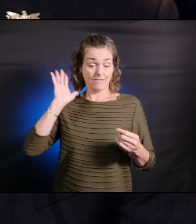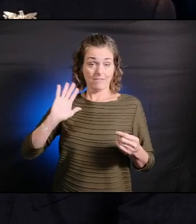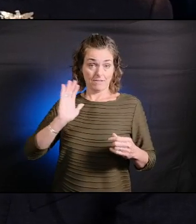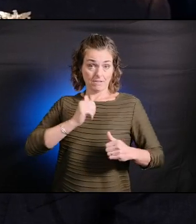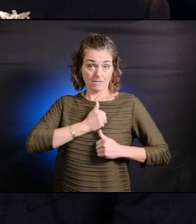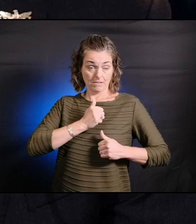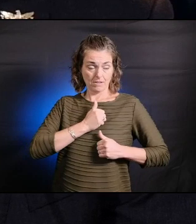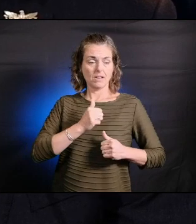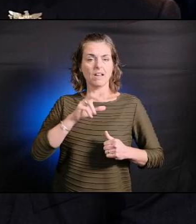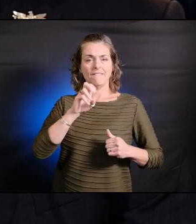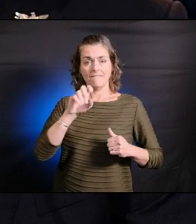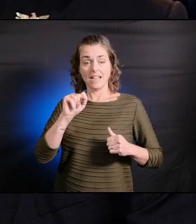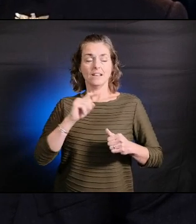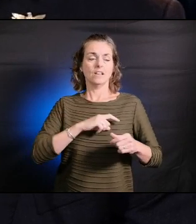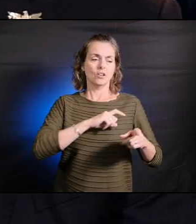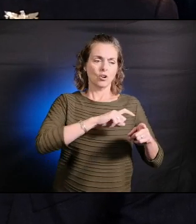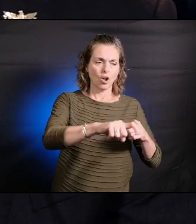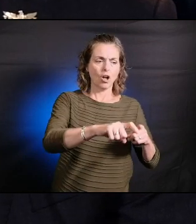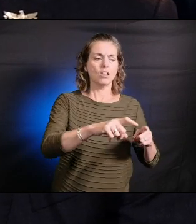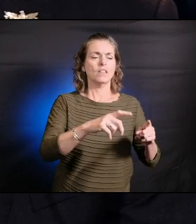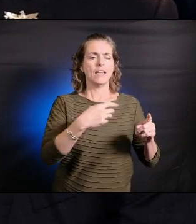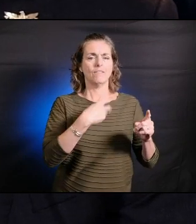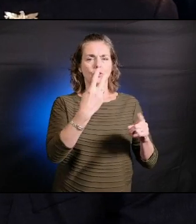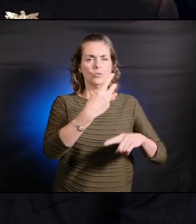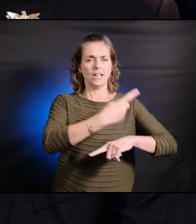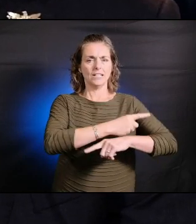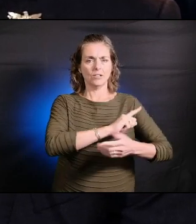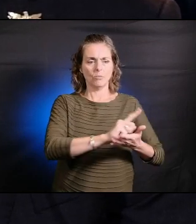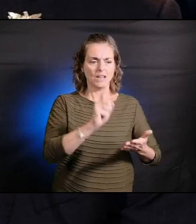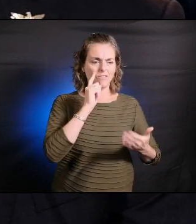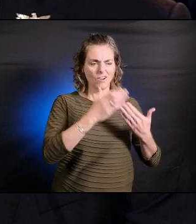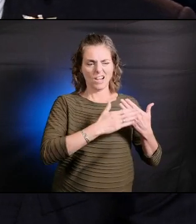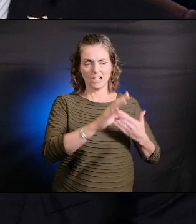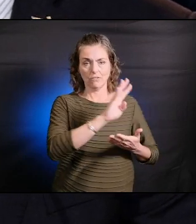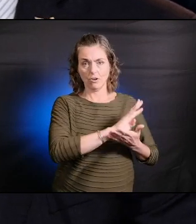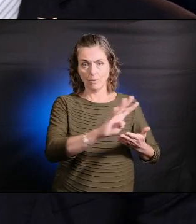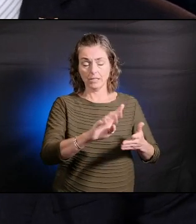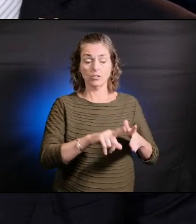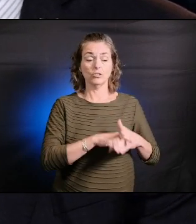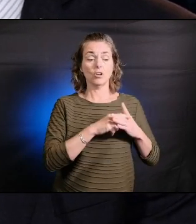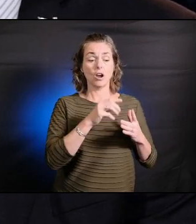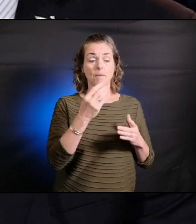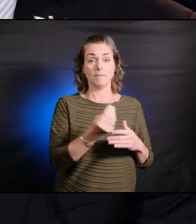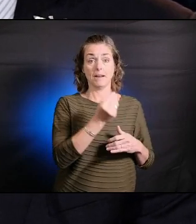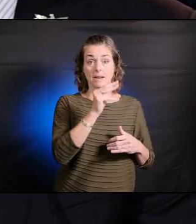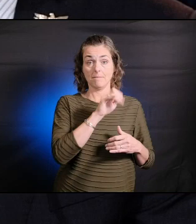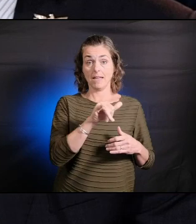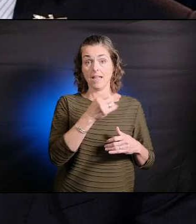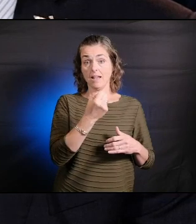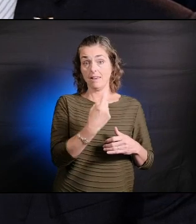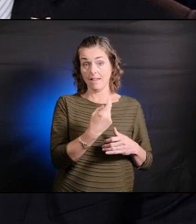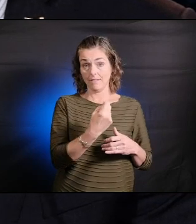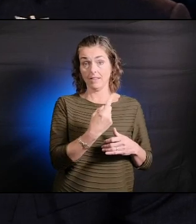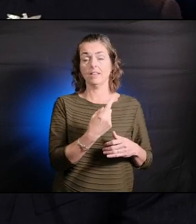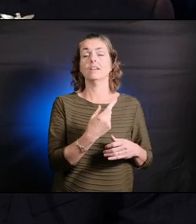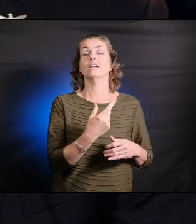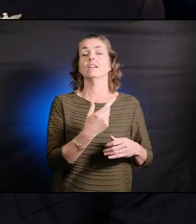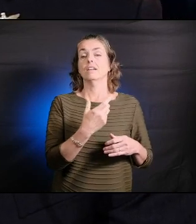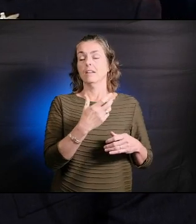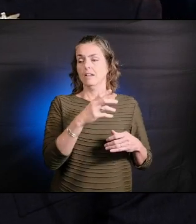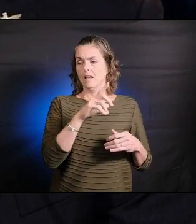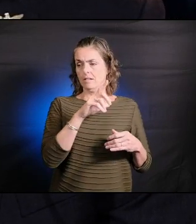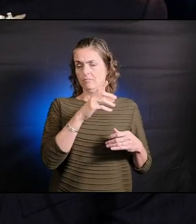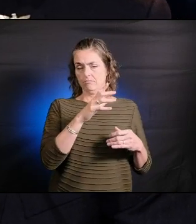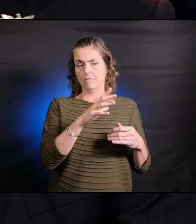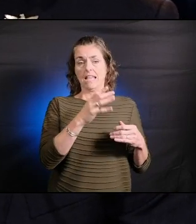2 days a week for the next 4 weeks, beginning on Monday, May 11, 2020. Any veteran feeling the need to